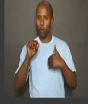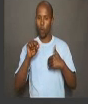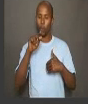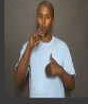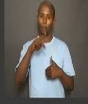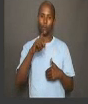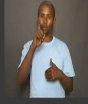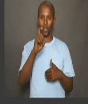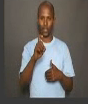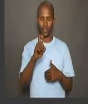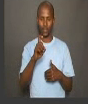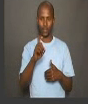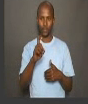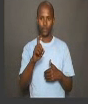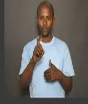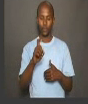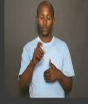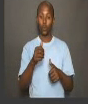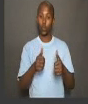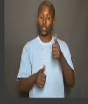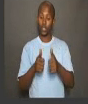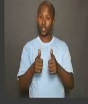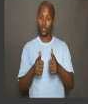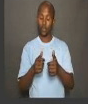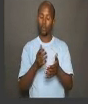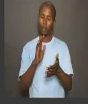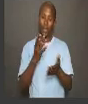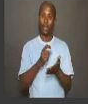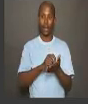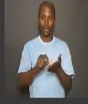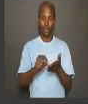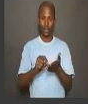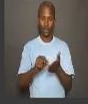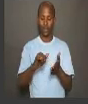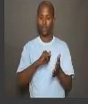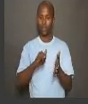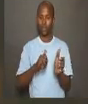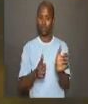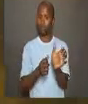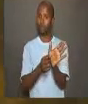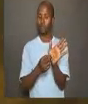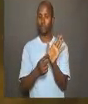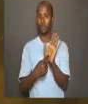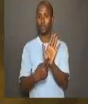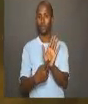of x, which we may write in this fashion.